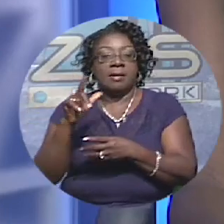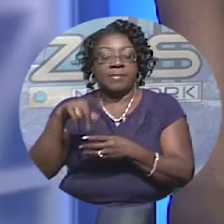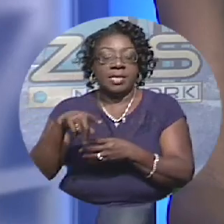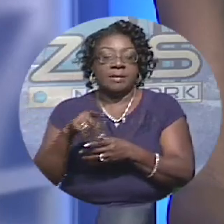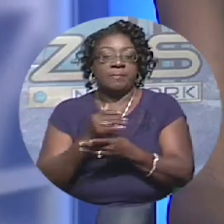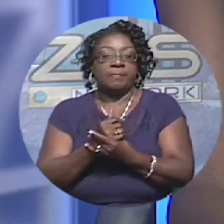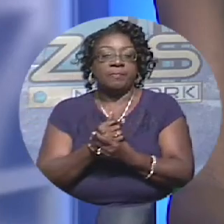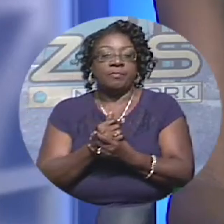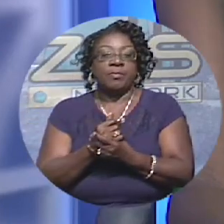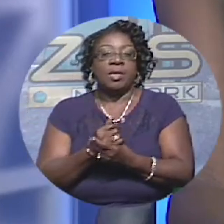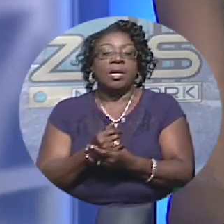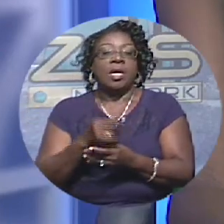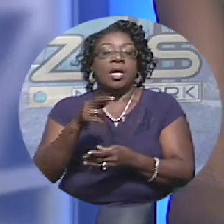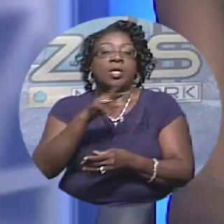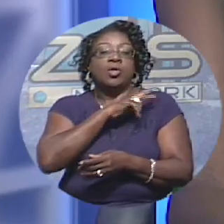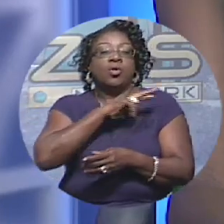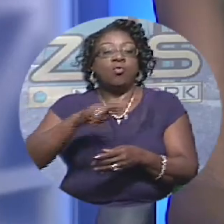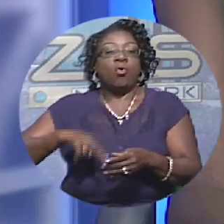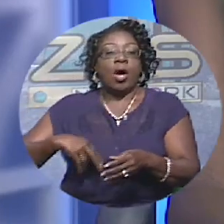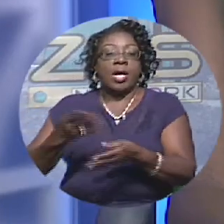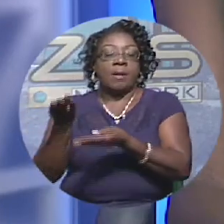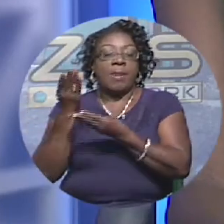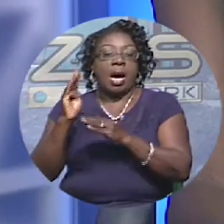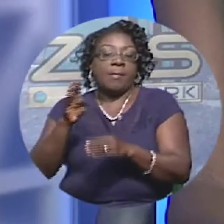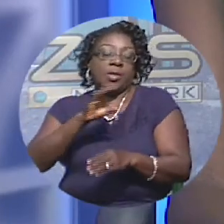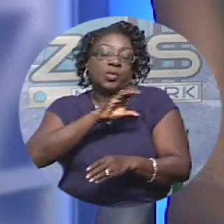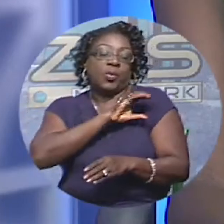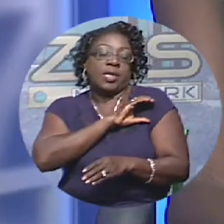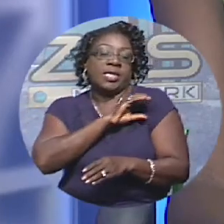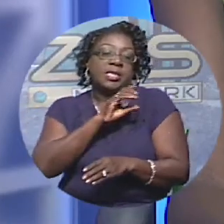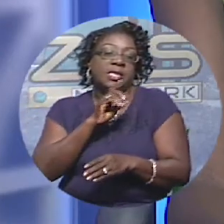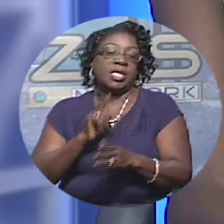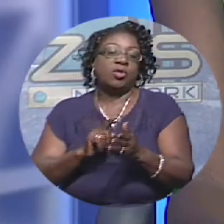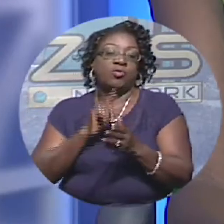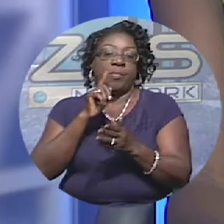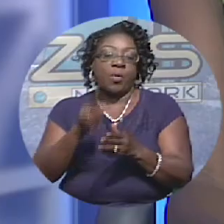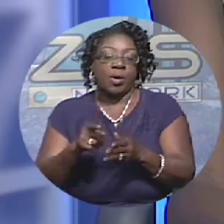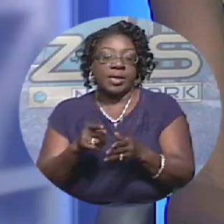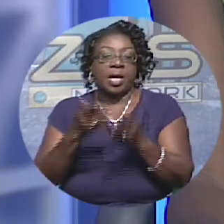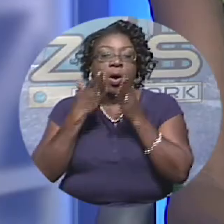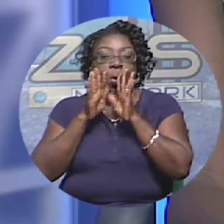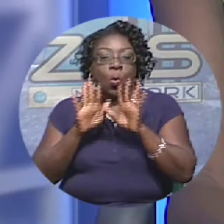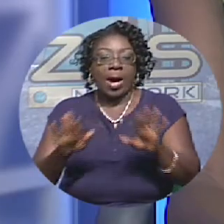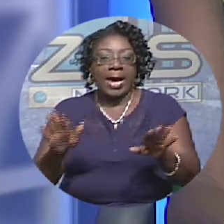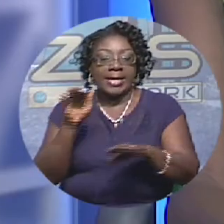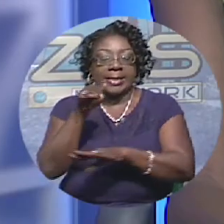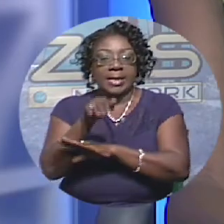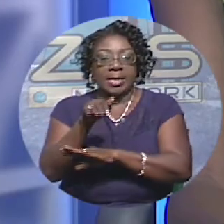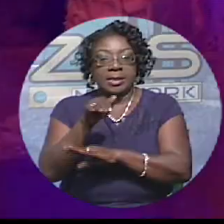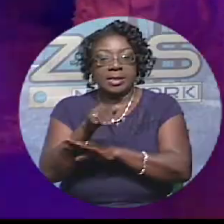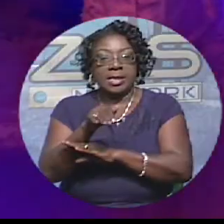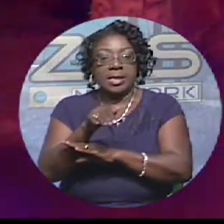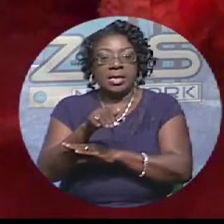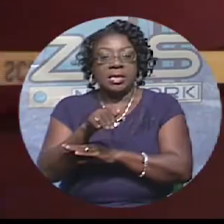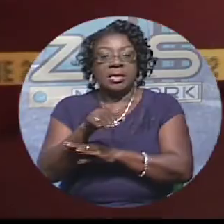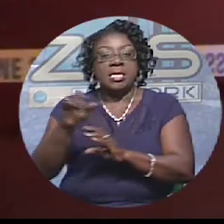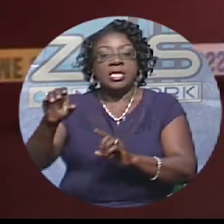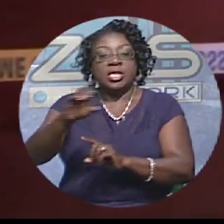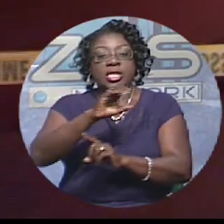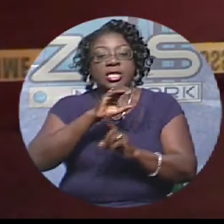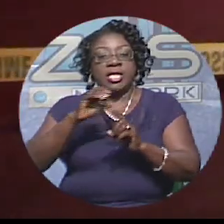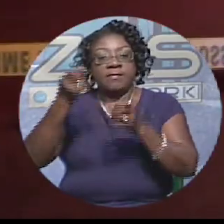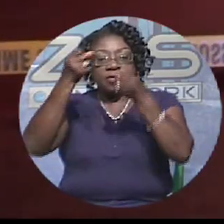The Royal Bahamas Police Force reporting a relatively quiet night, but officer in charge of the Central Detective Unit, Chief Superintendent Clayton